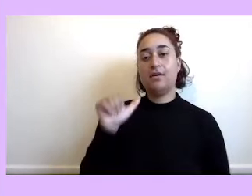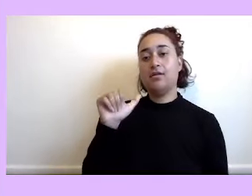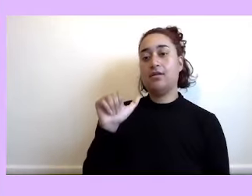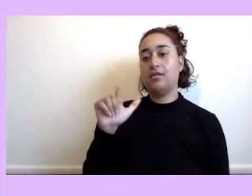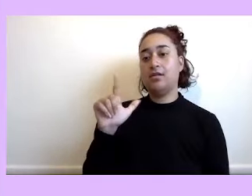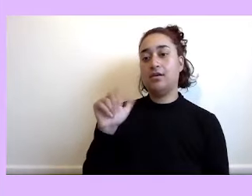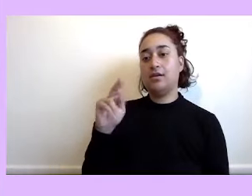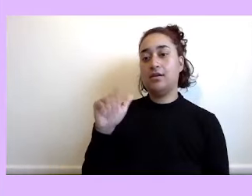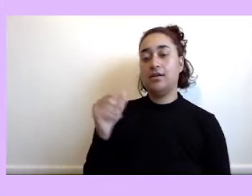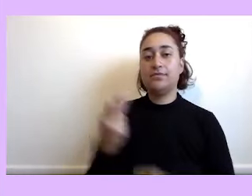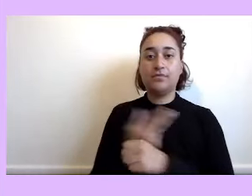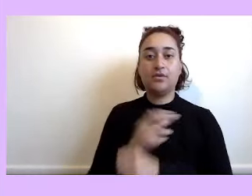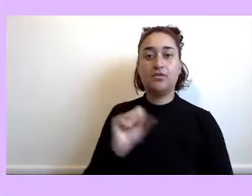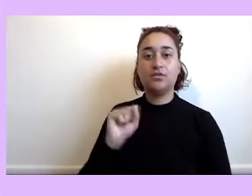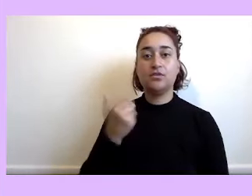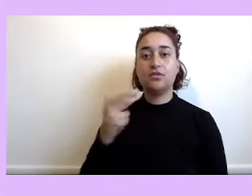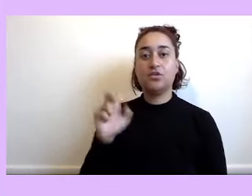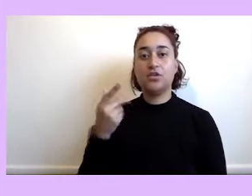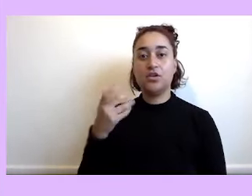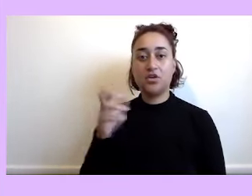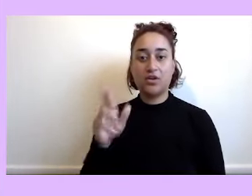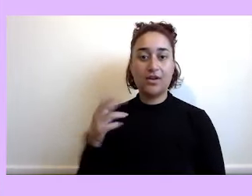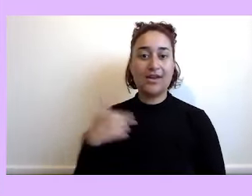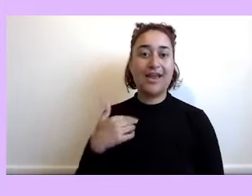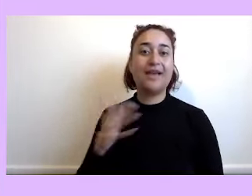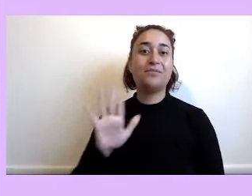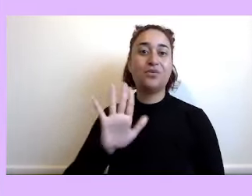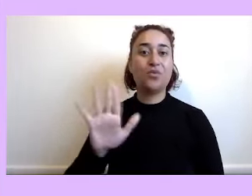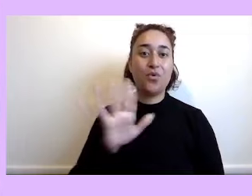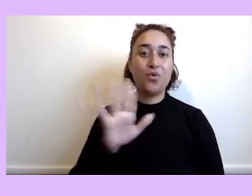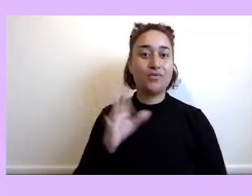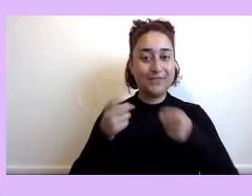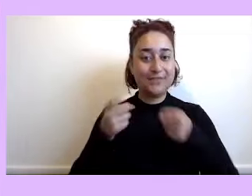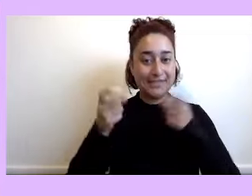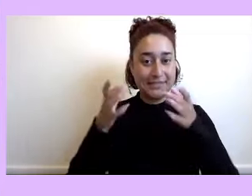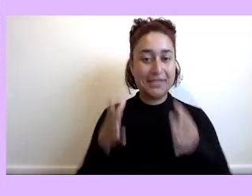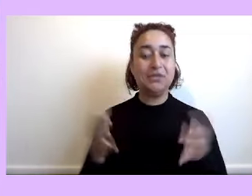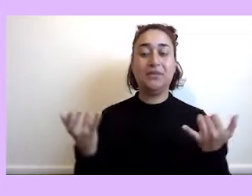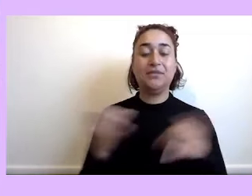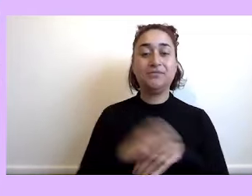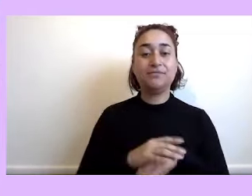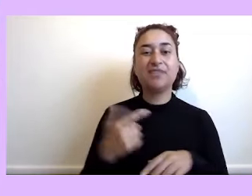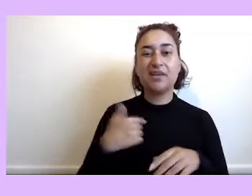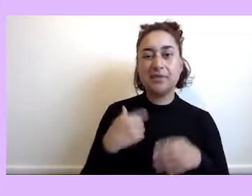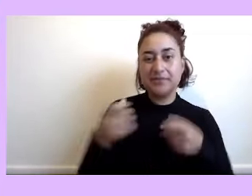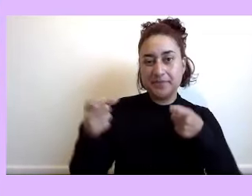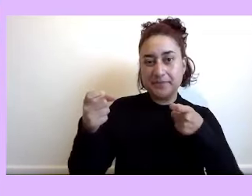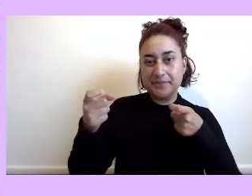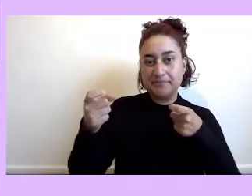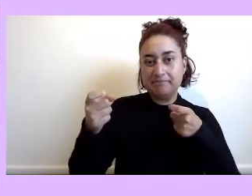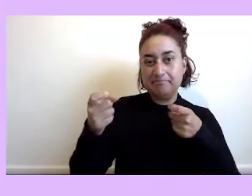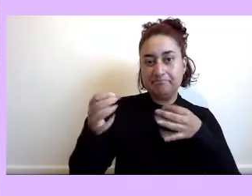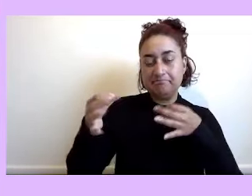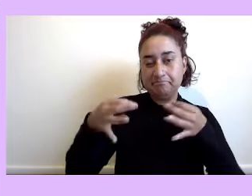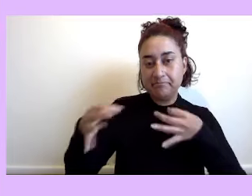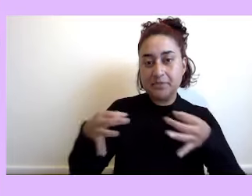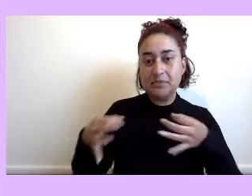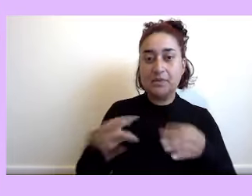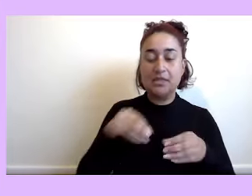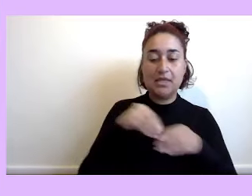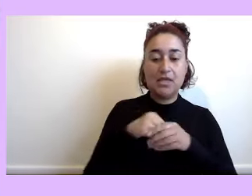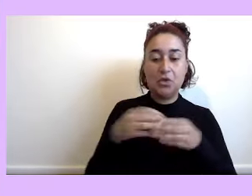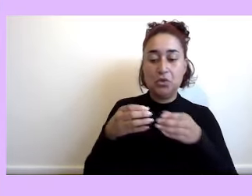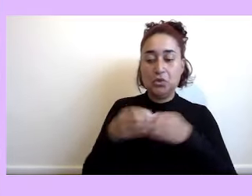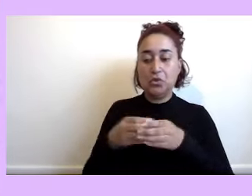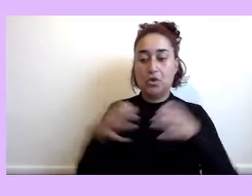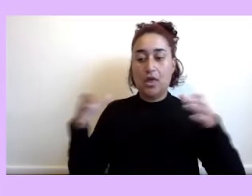her pronouns, and I am your facilitator on duty. So I'm going to explain the inner circle, outer circle model, but